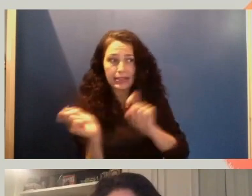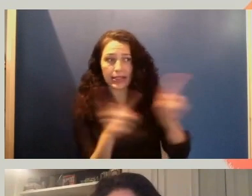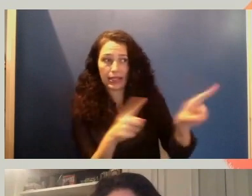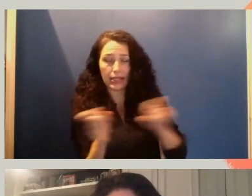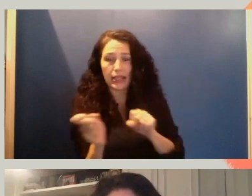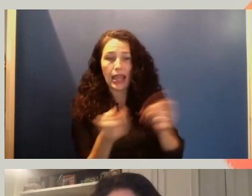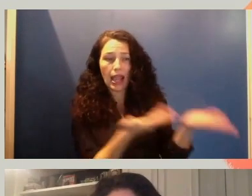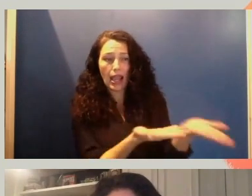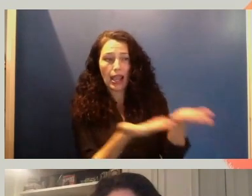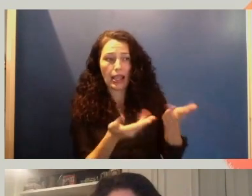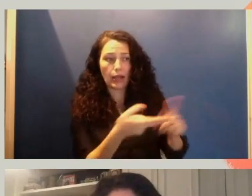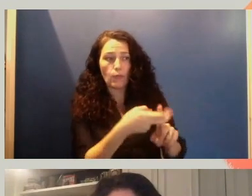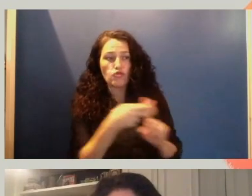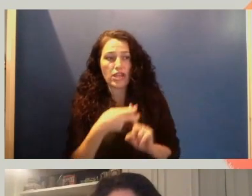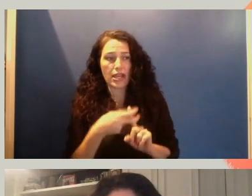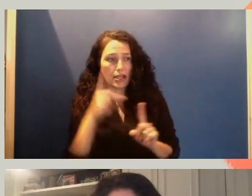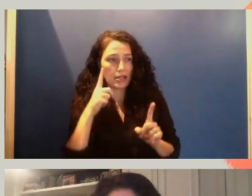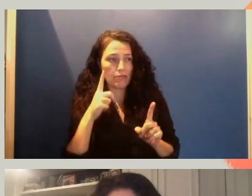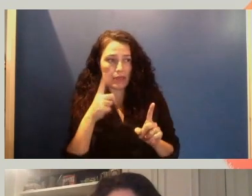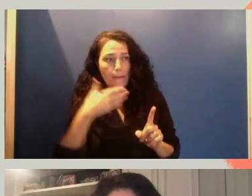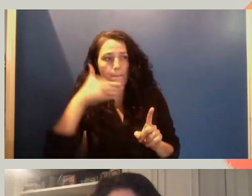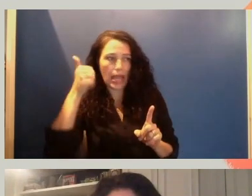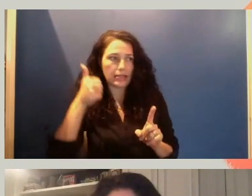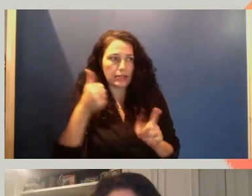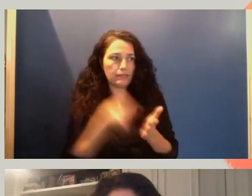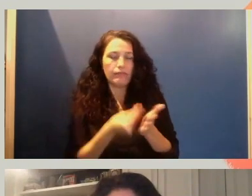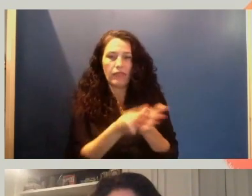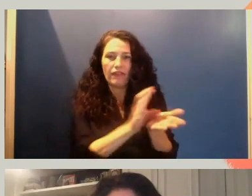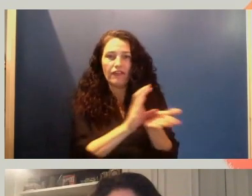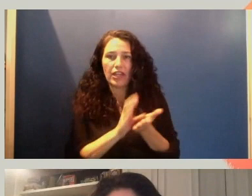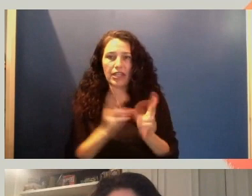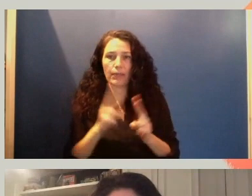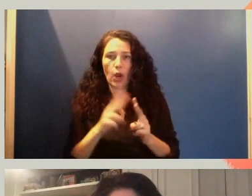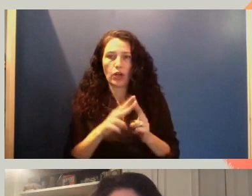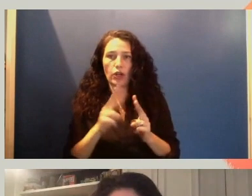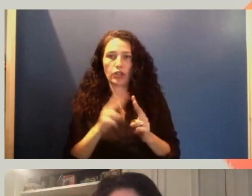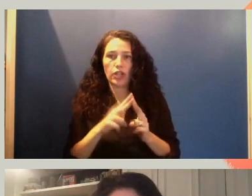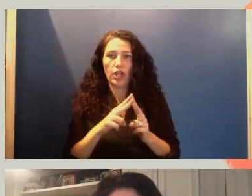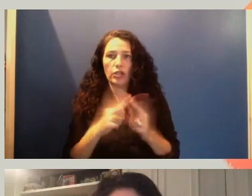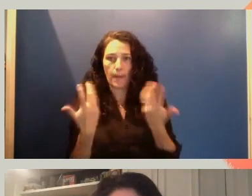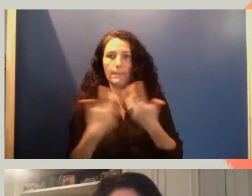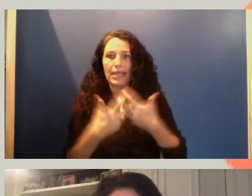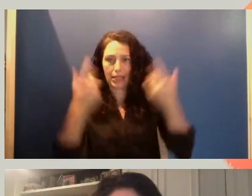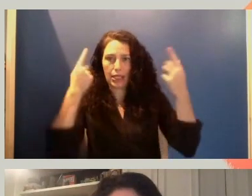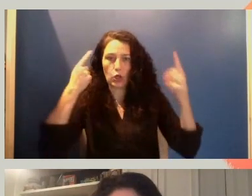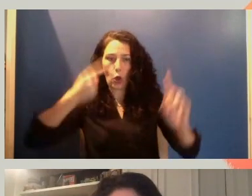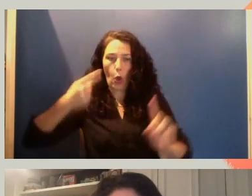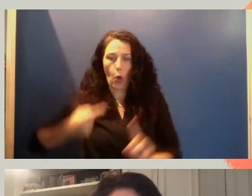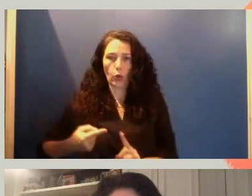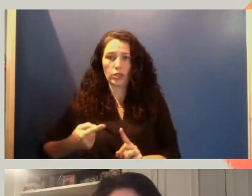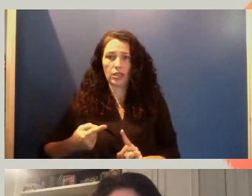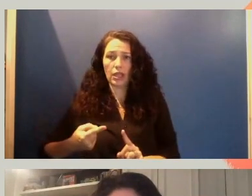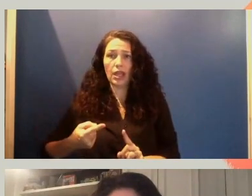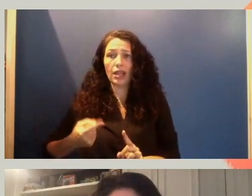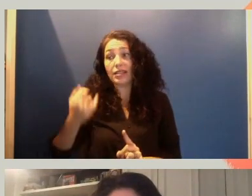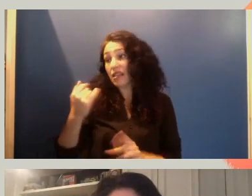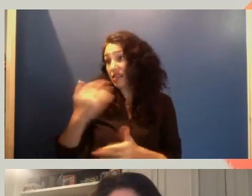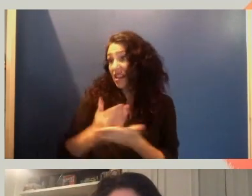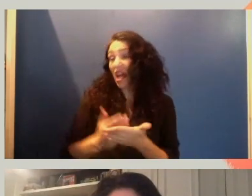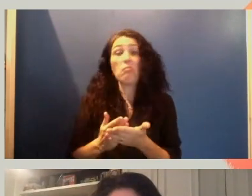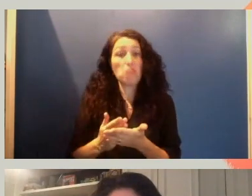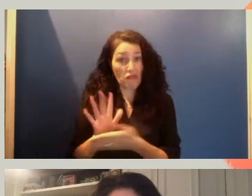the right funding partners that best serve their goals for the film. Some films come in and it makes sense to be deeply philanthropic.